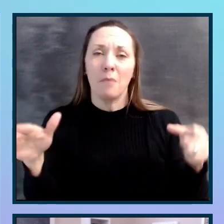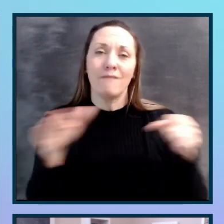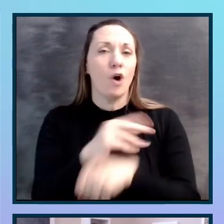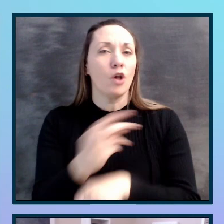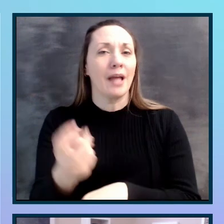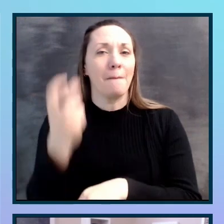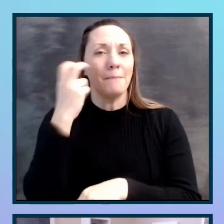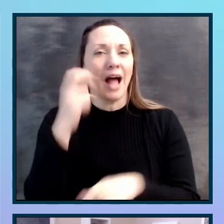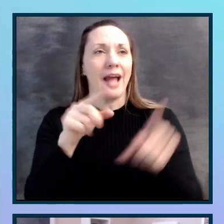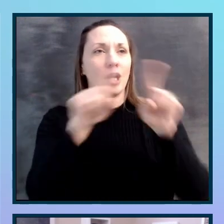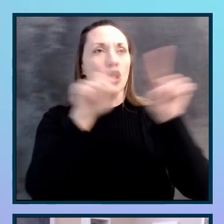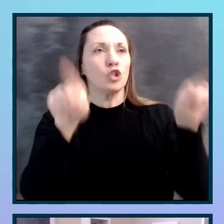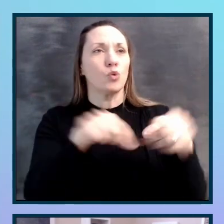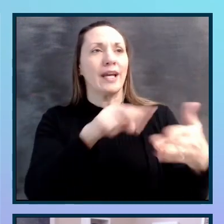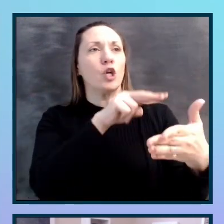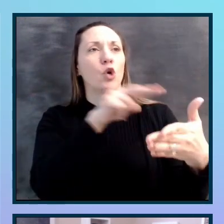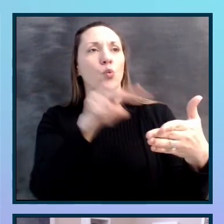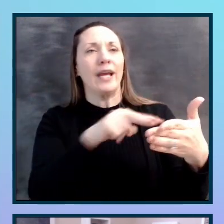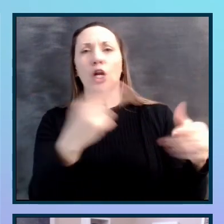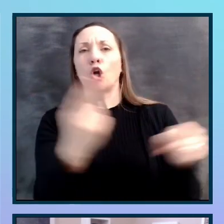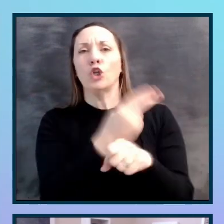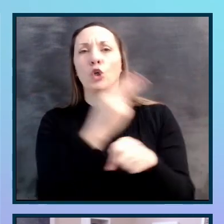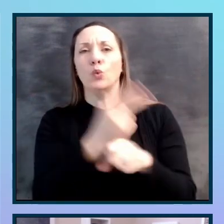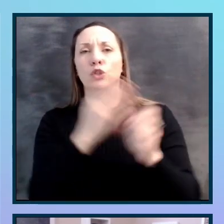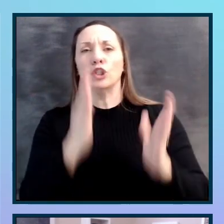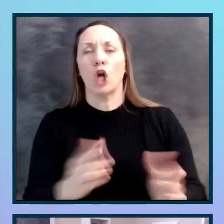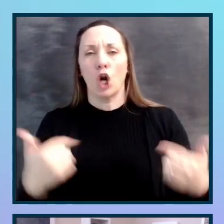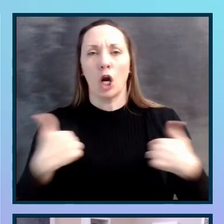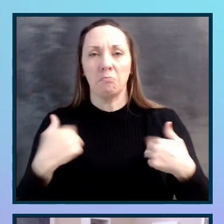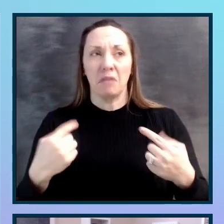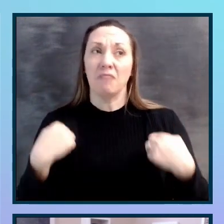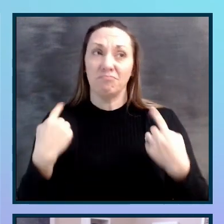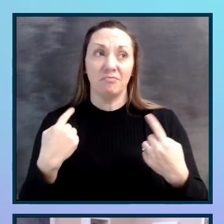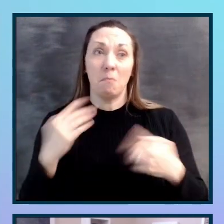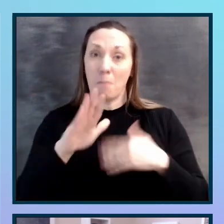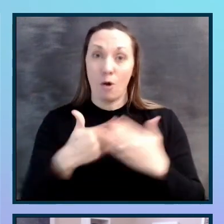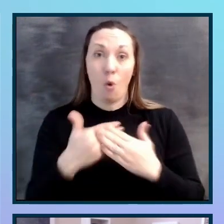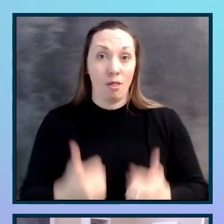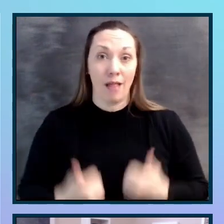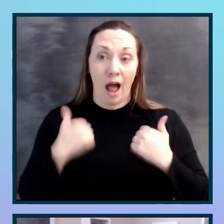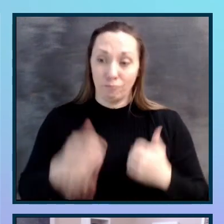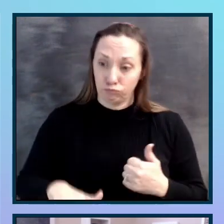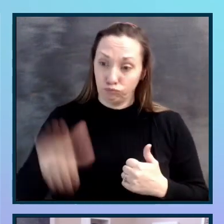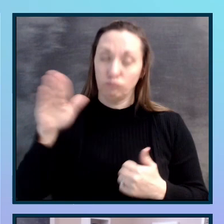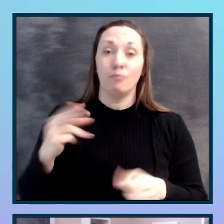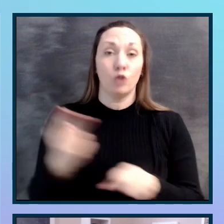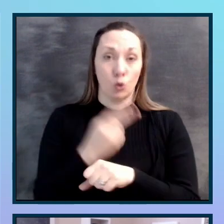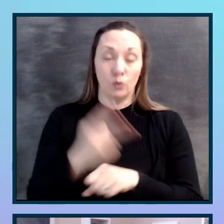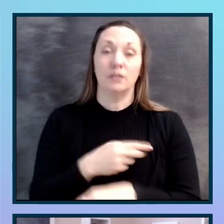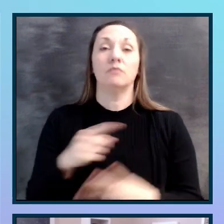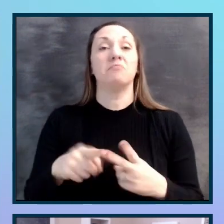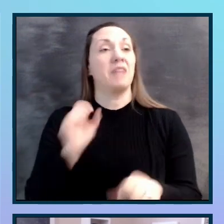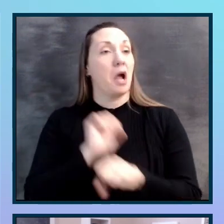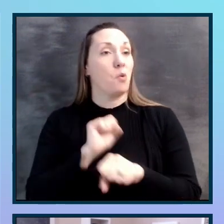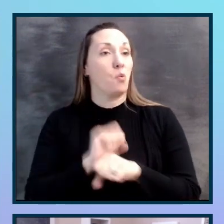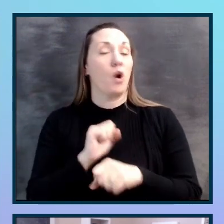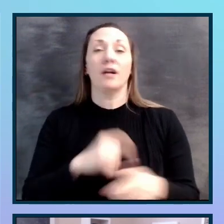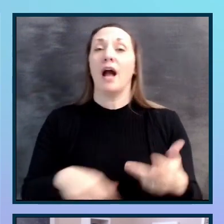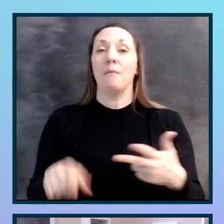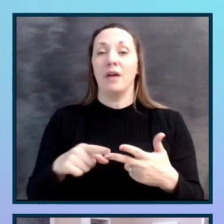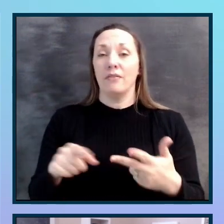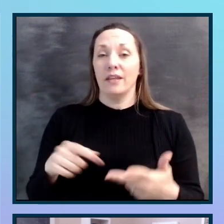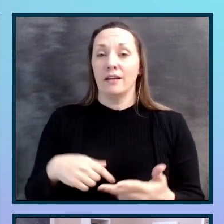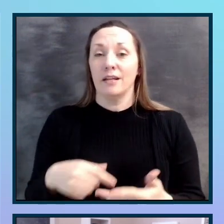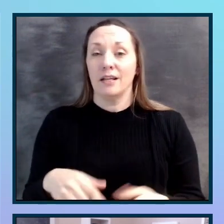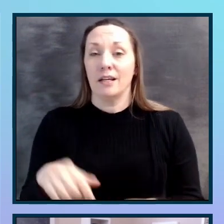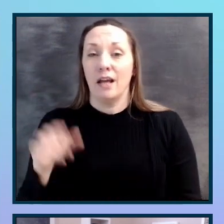screen reader user and have been for my entire life. At work, I am the Accessibility Evangelist at Fable, so I